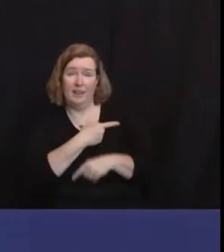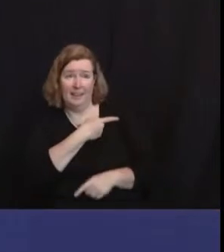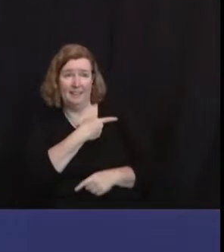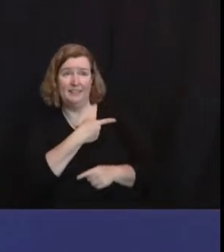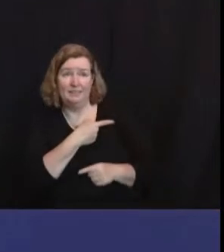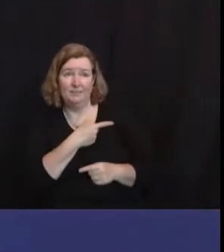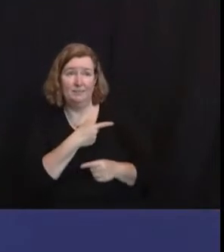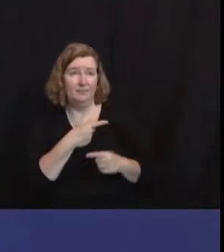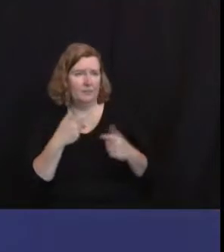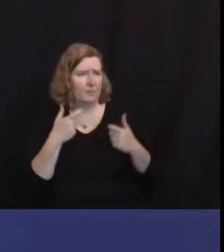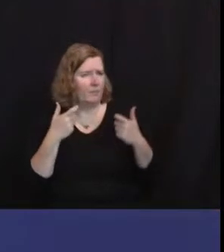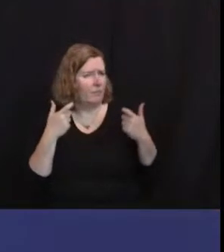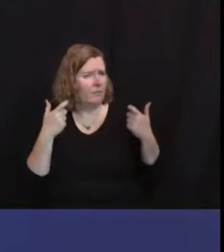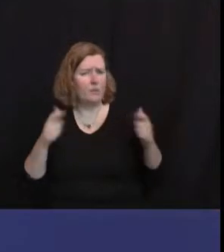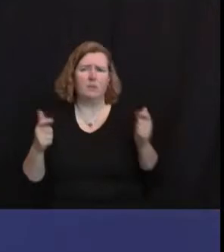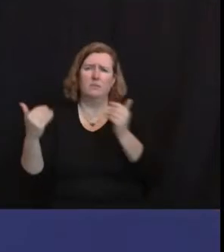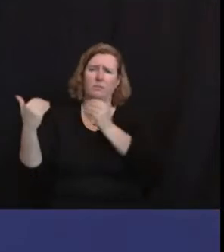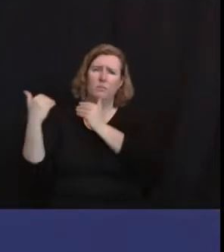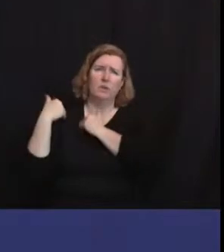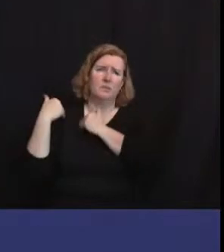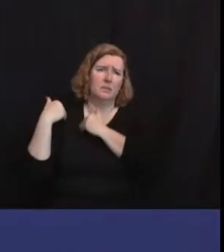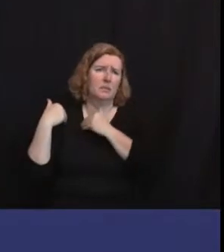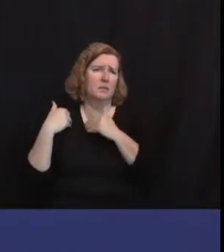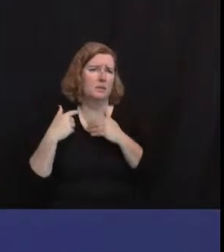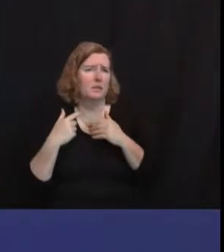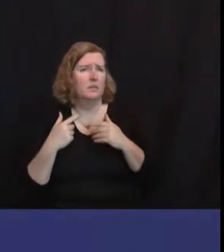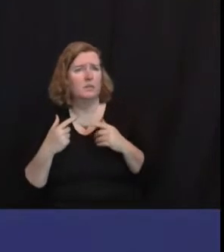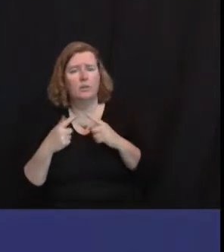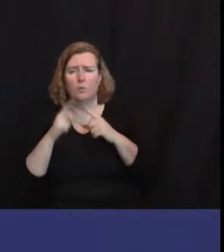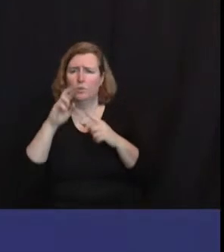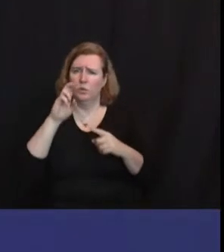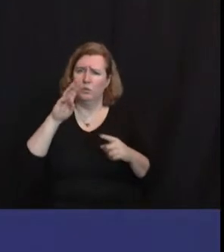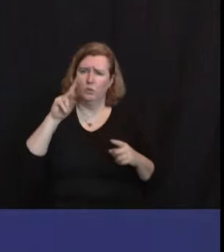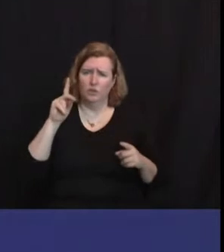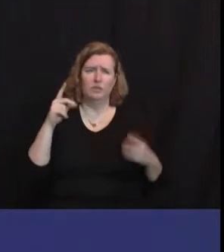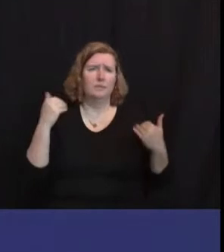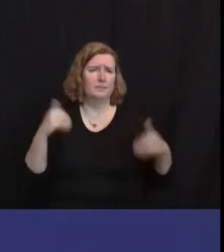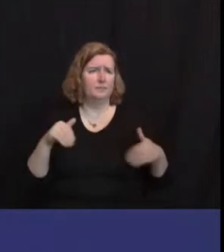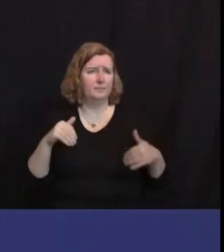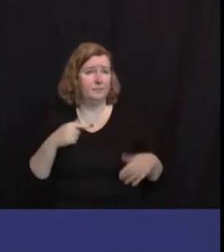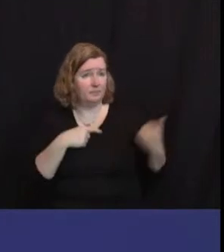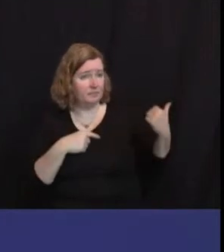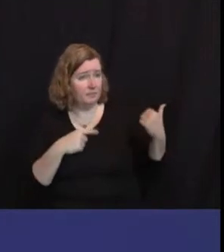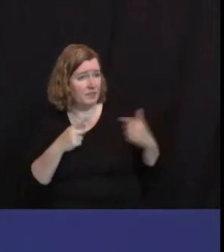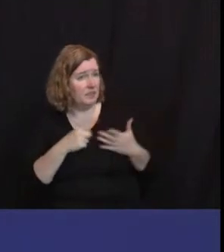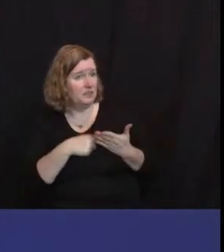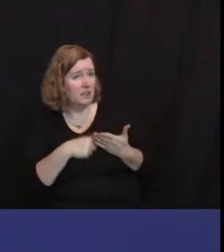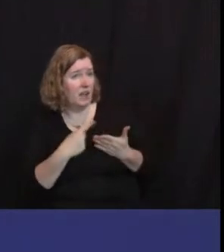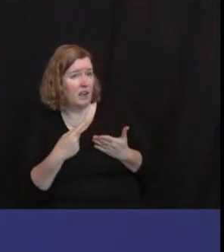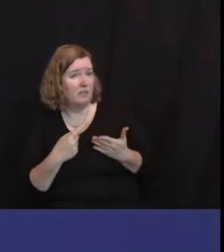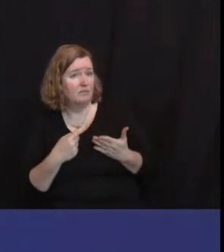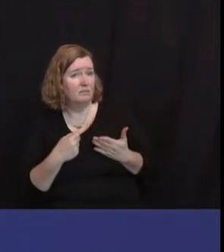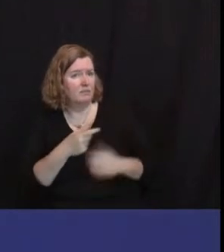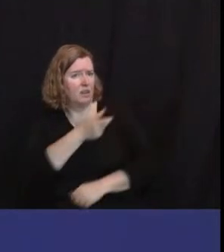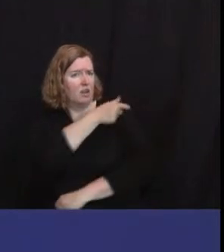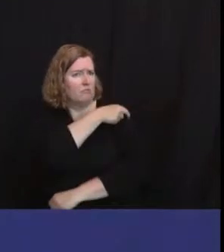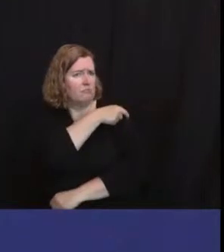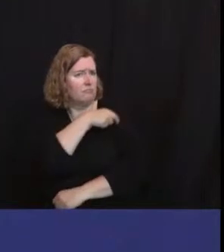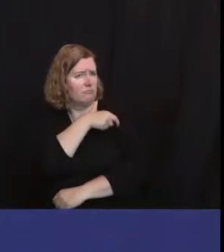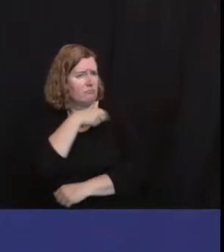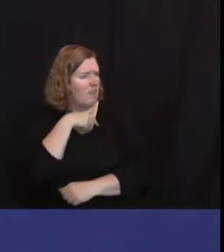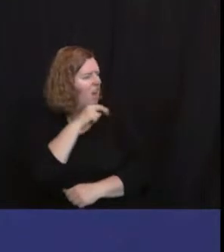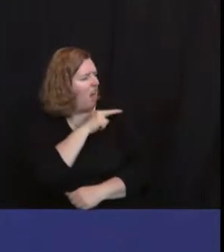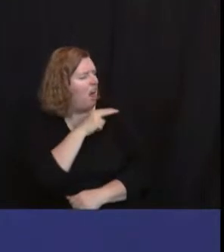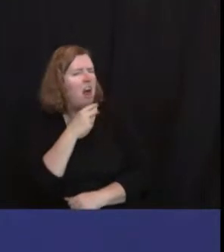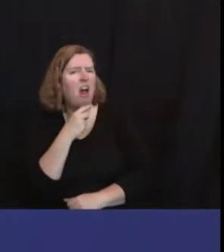there's nothing like, I look every time over at you with envy at that patch on your sleeve.